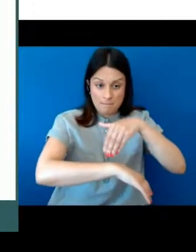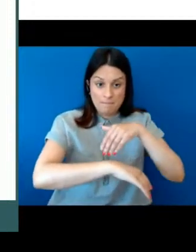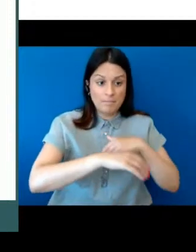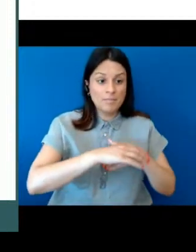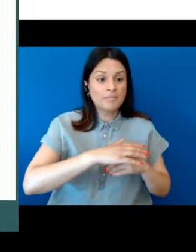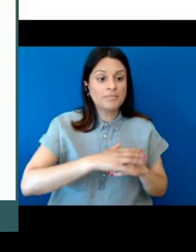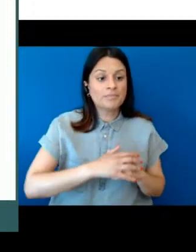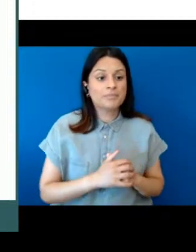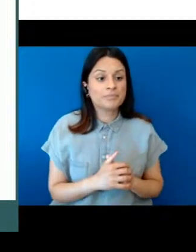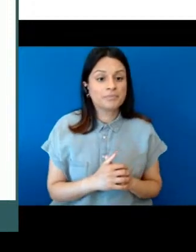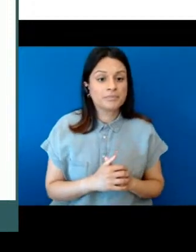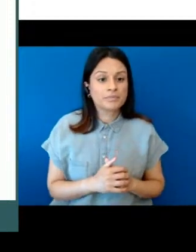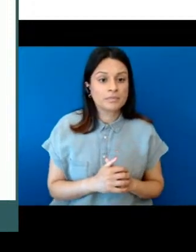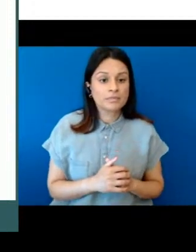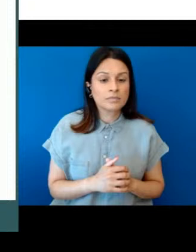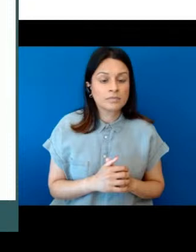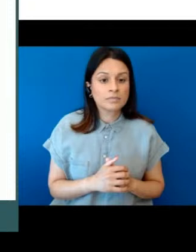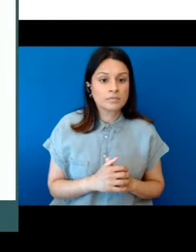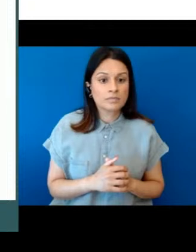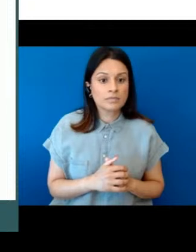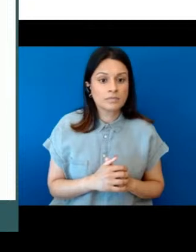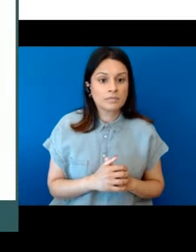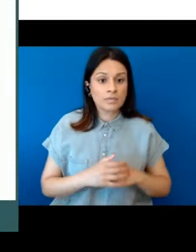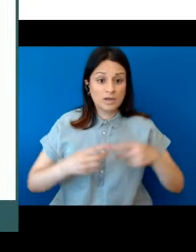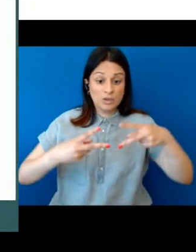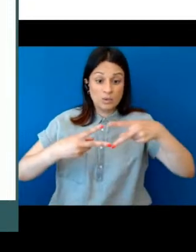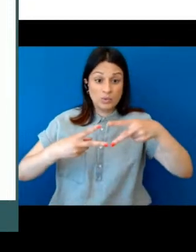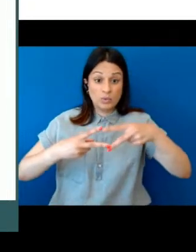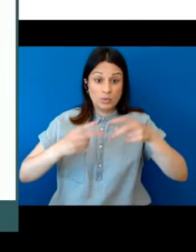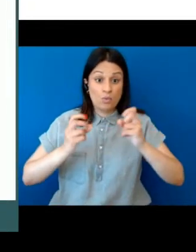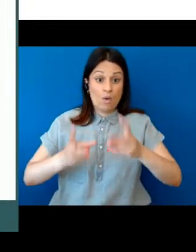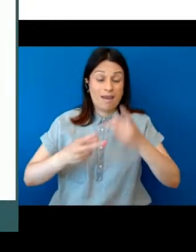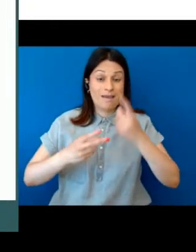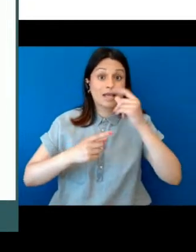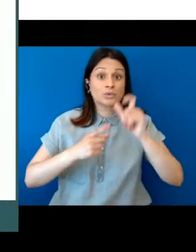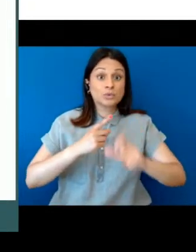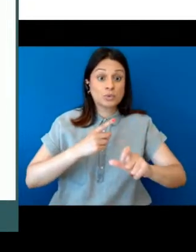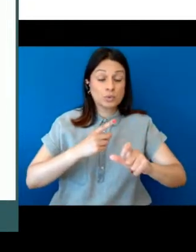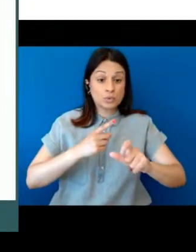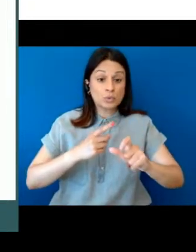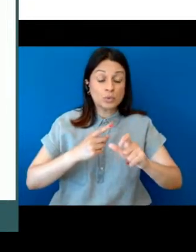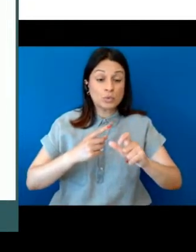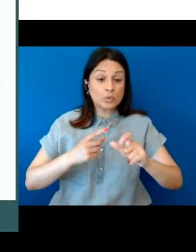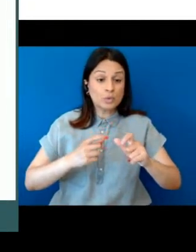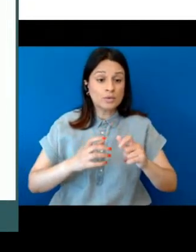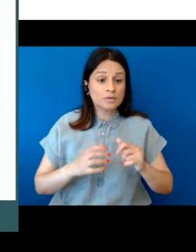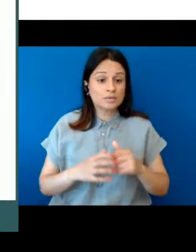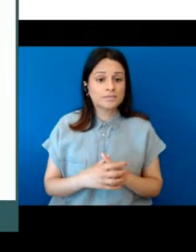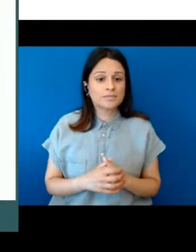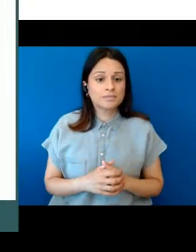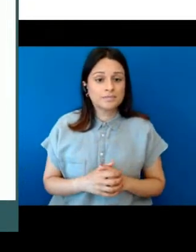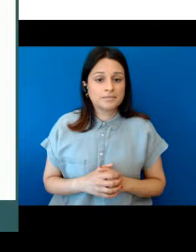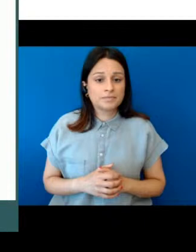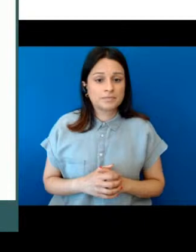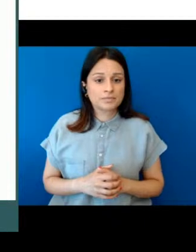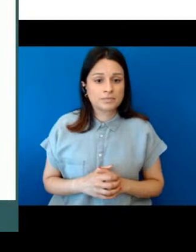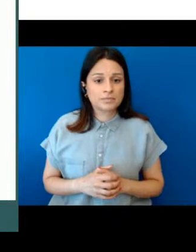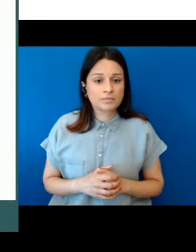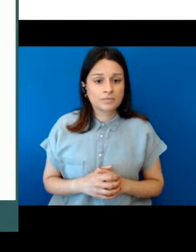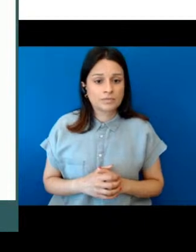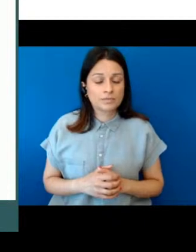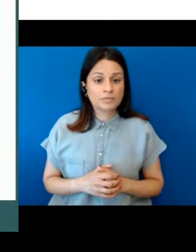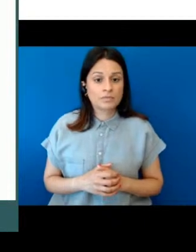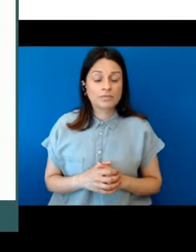So those are the two forms of skin prick testing which can be done. And the allergen is just introduced into